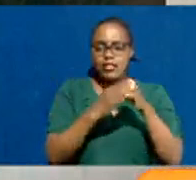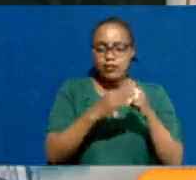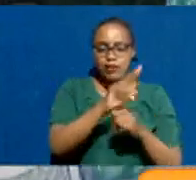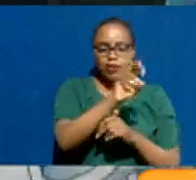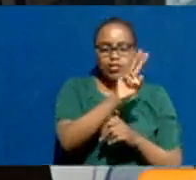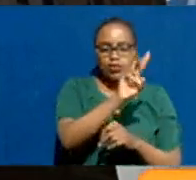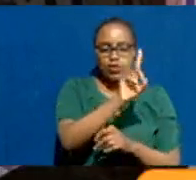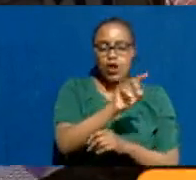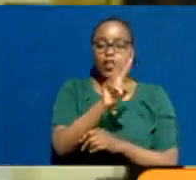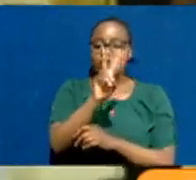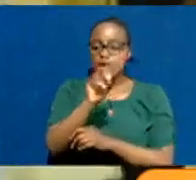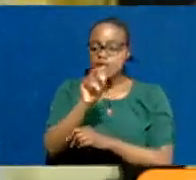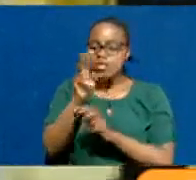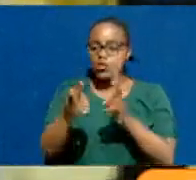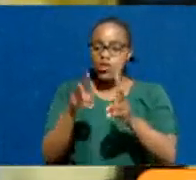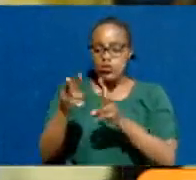and September 2022.